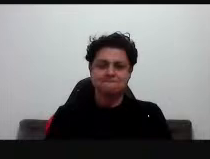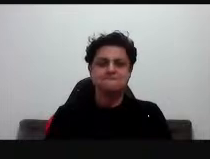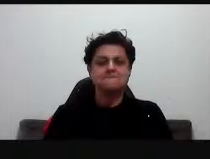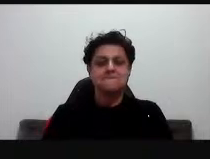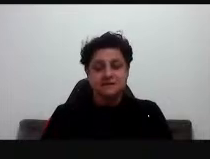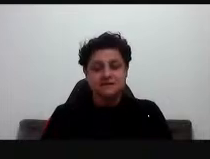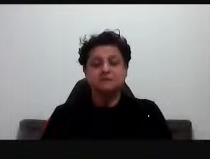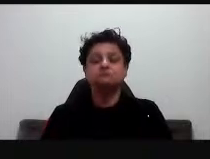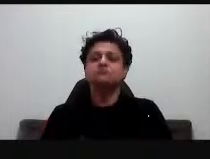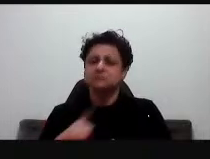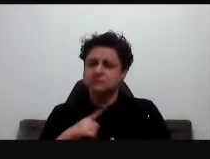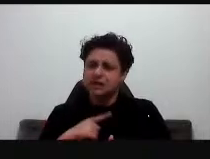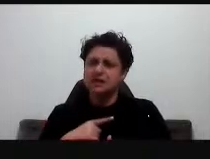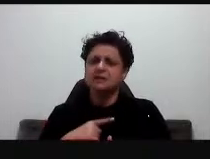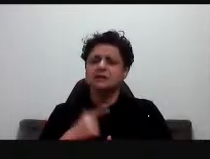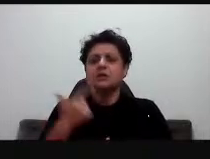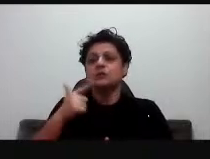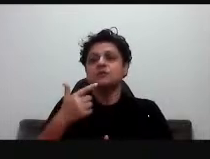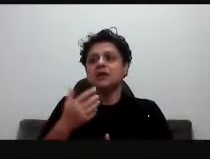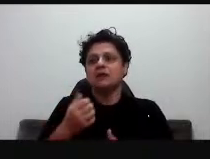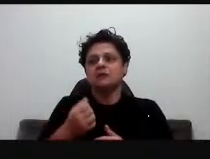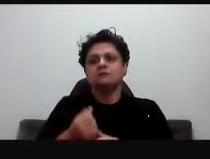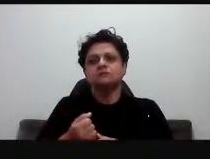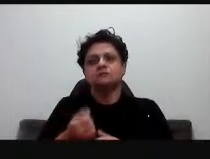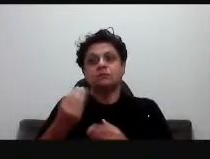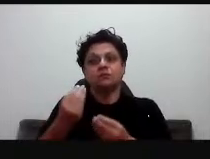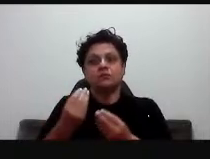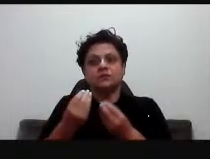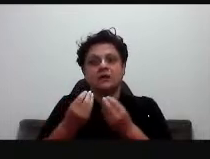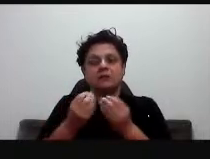today, because you have other presentation.